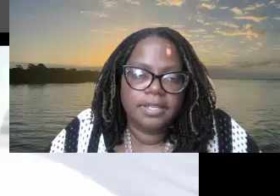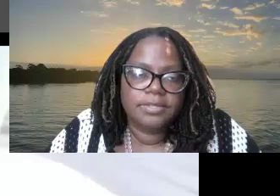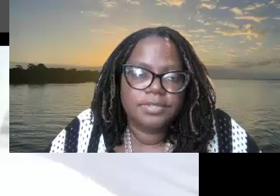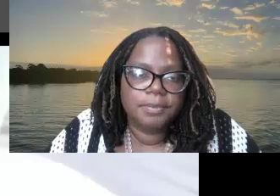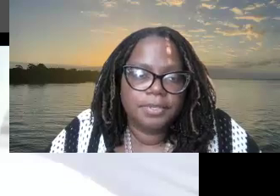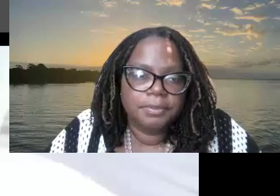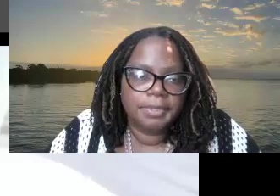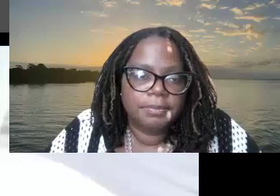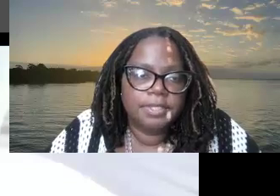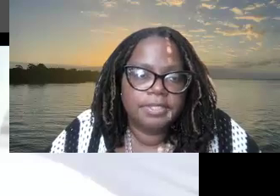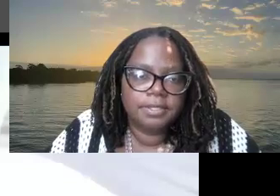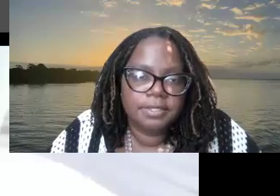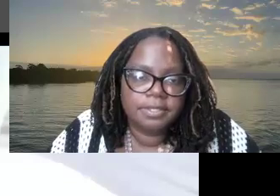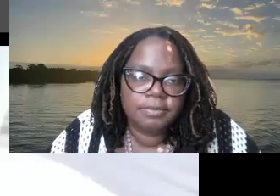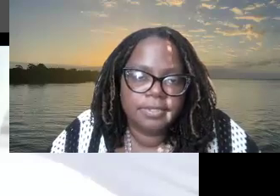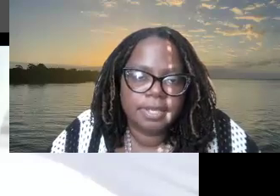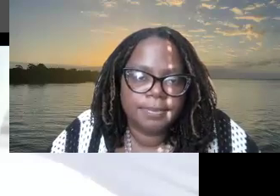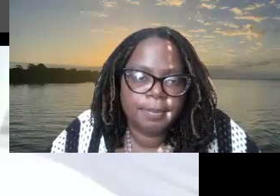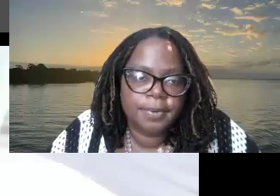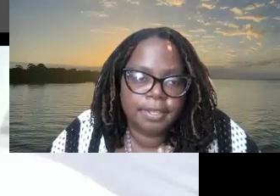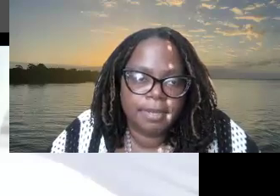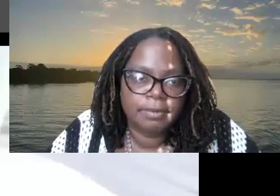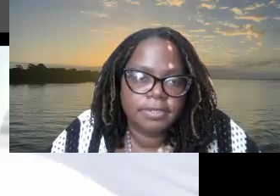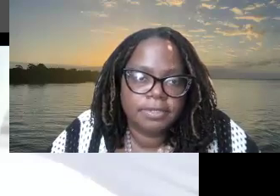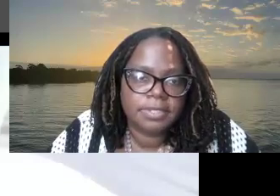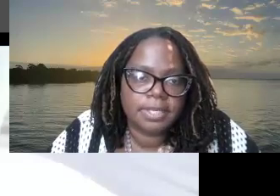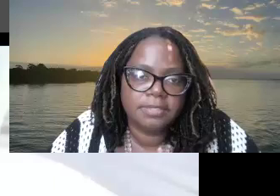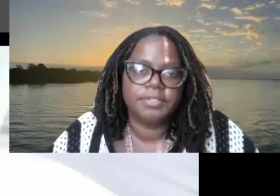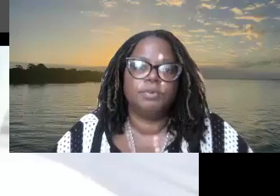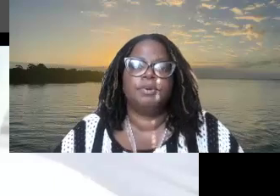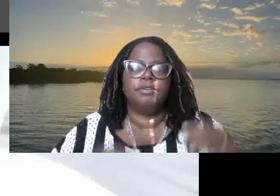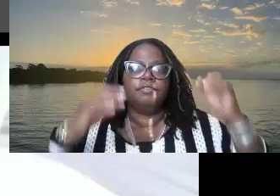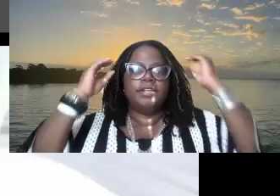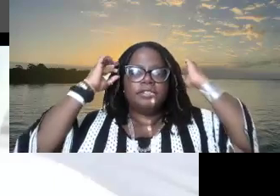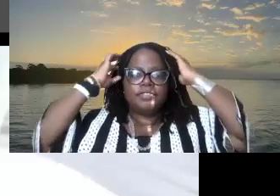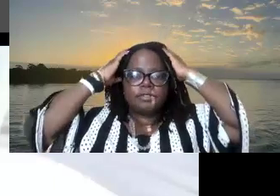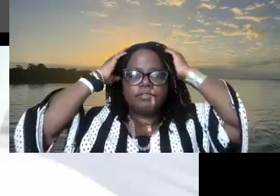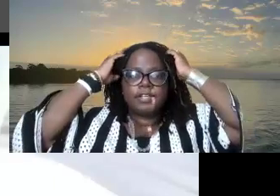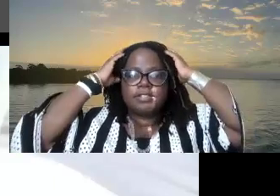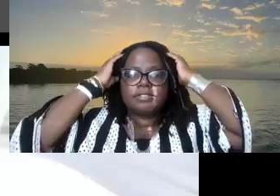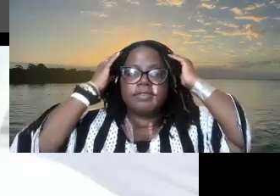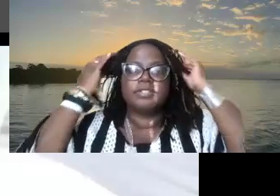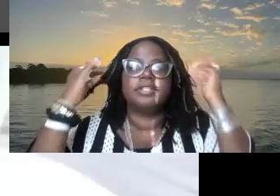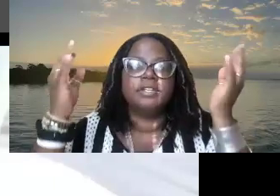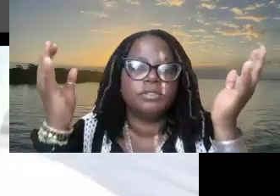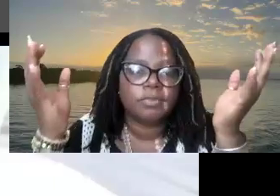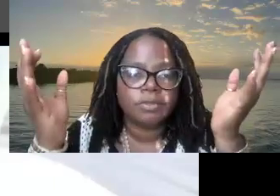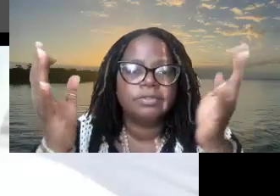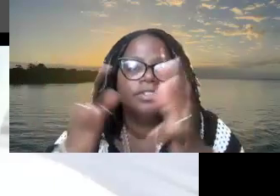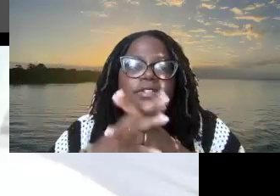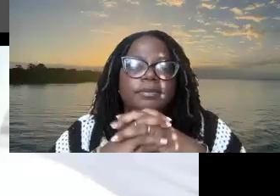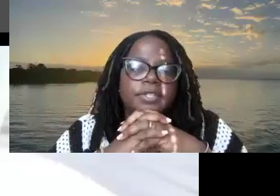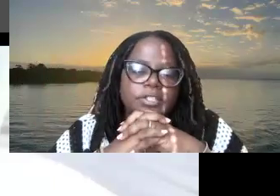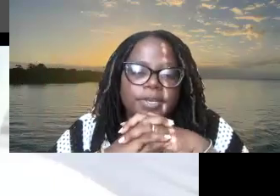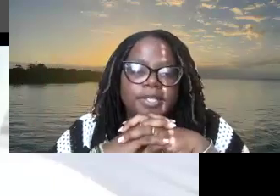Again, the signs are similar, but I wanted to separate them out. The signs of intimate partner violence, physical violence, threats to gain